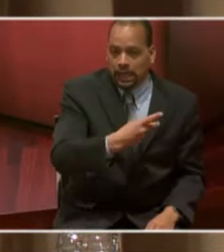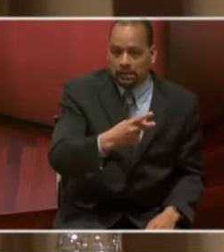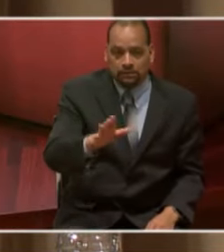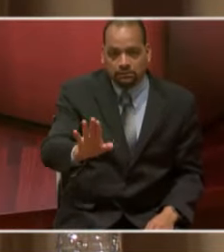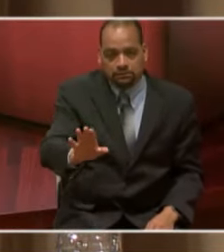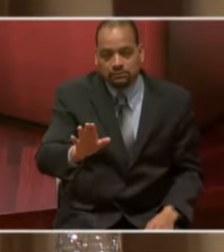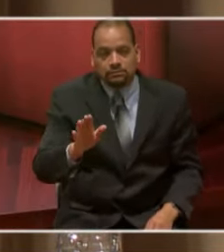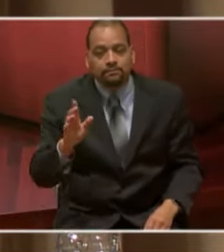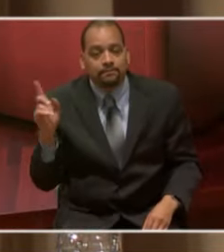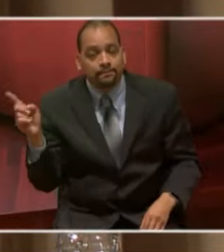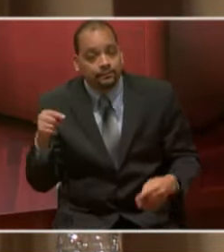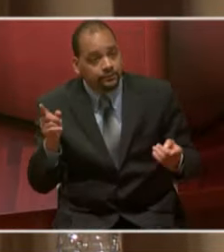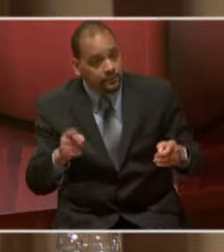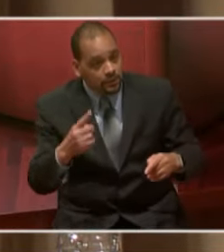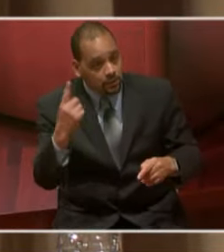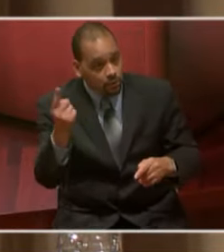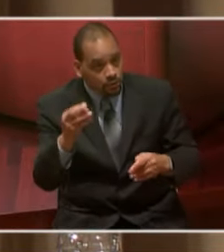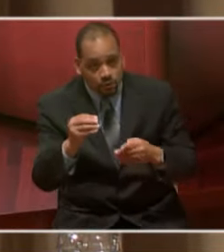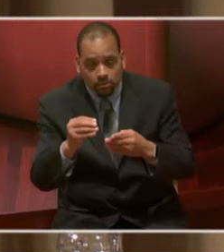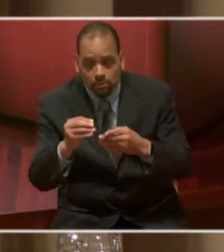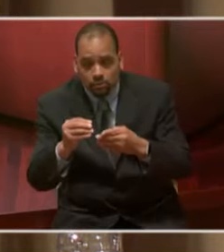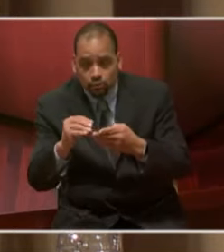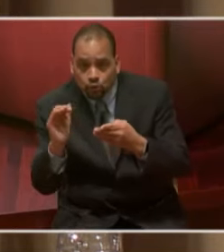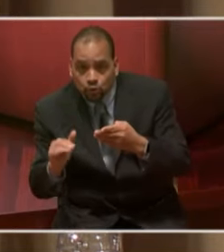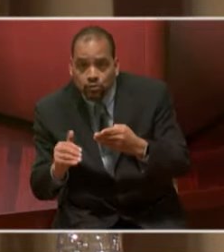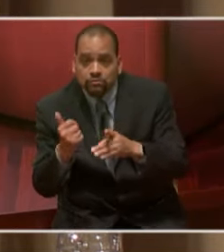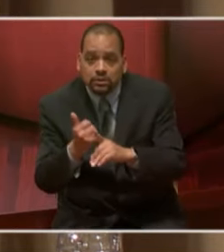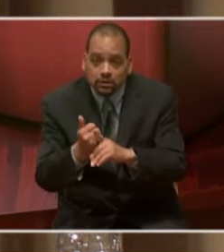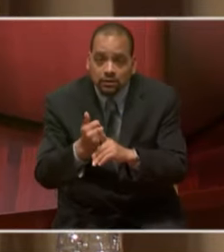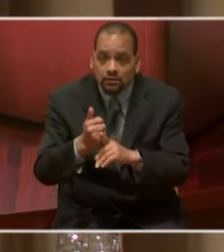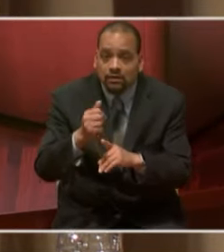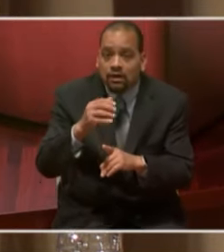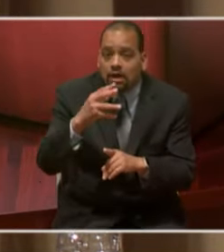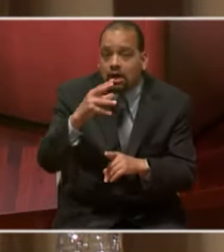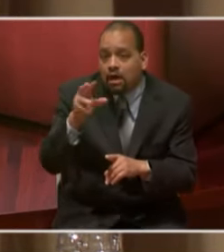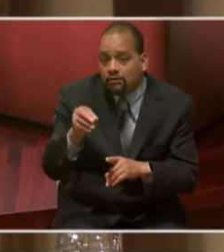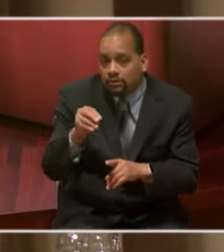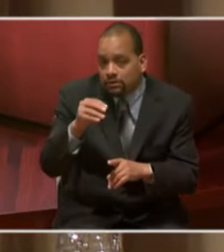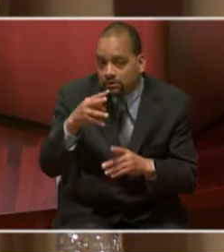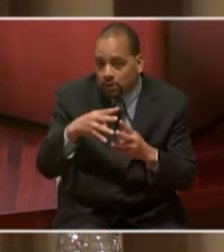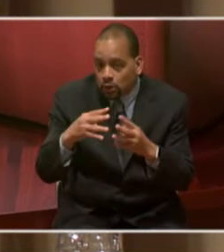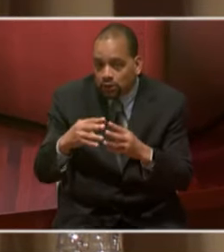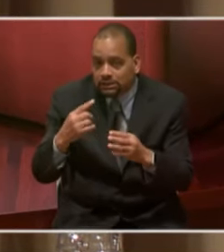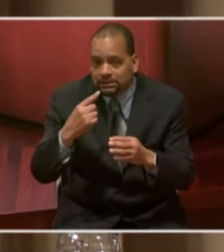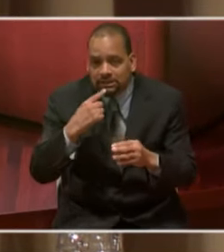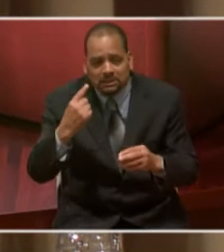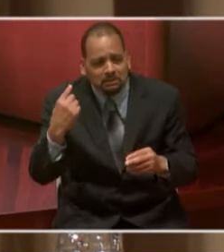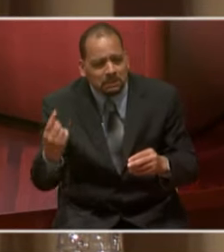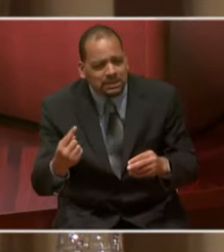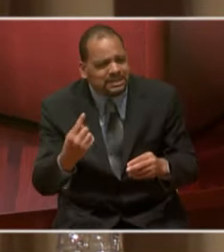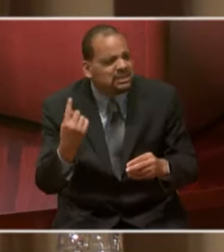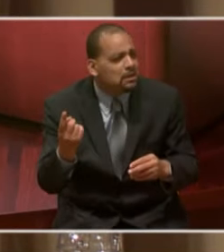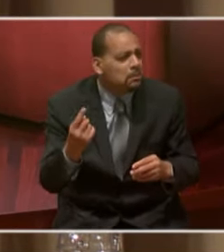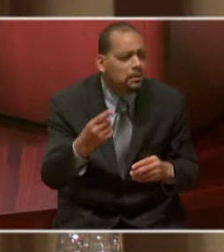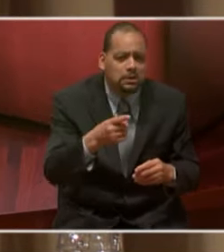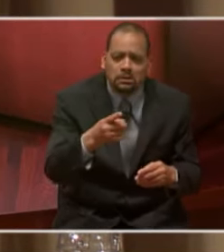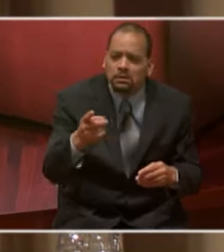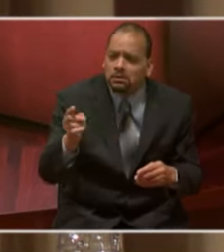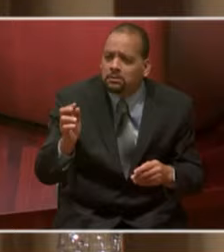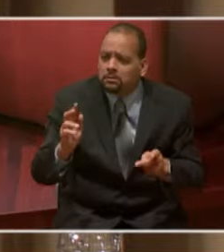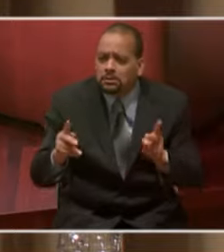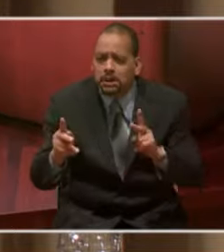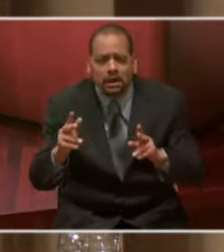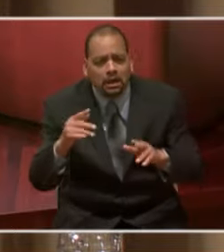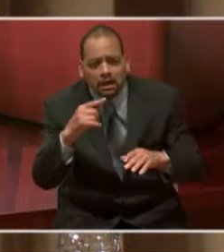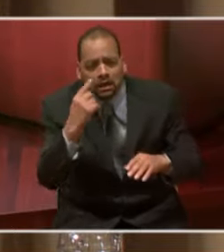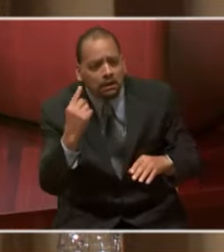this car, drove to the spot where we were, and drove us back to Birmingham. And the